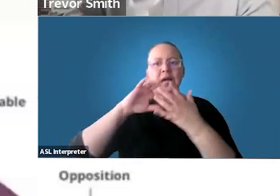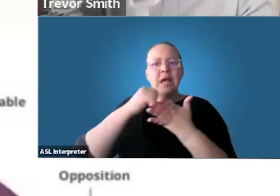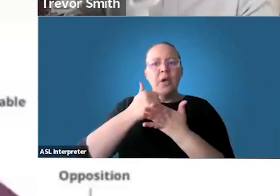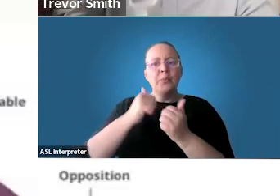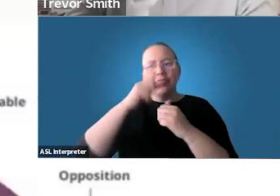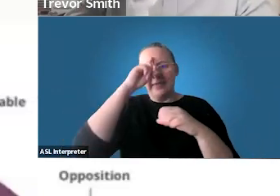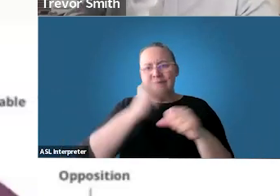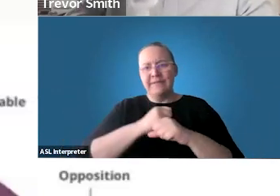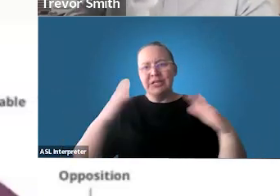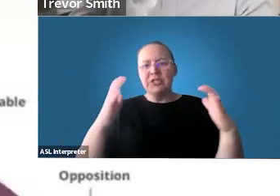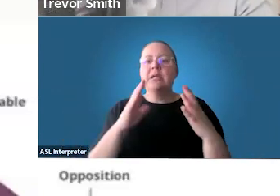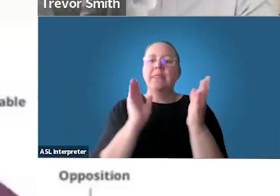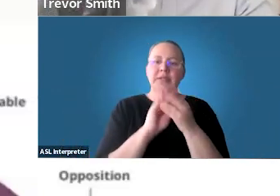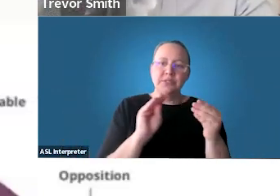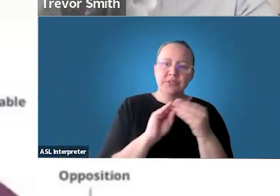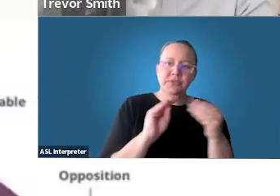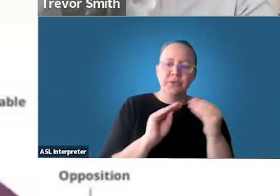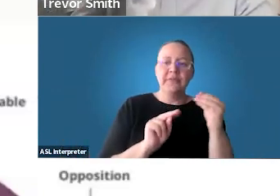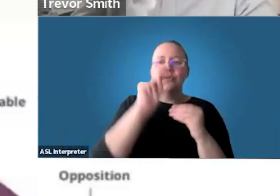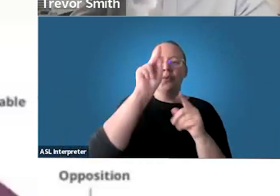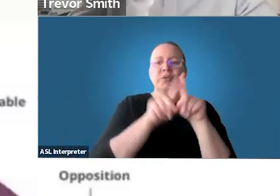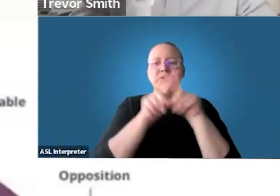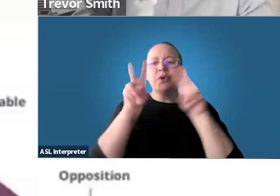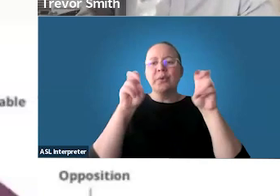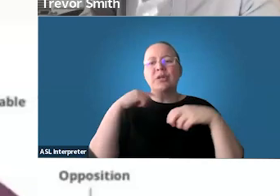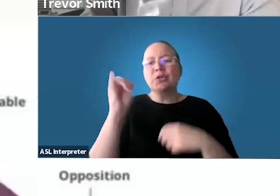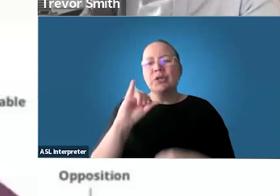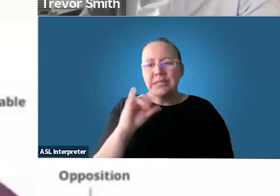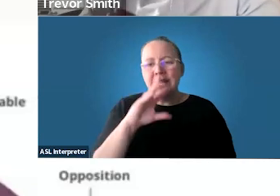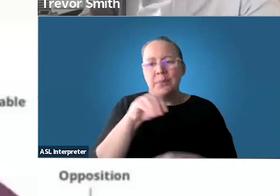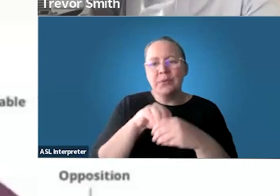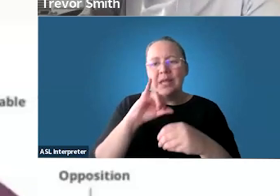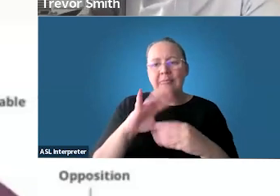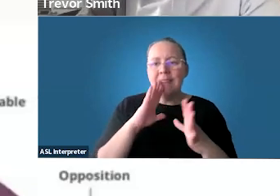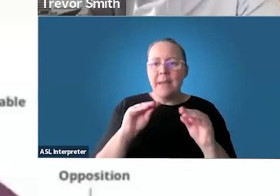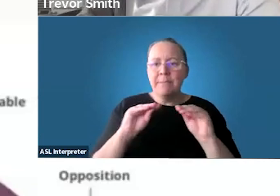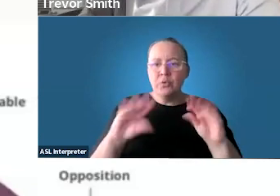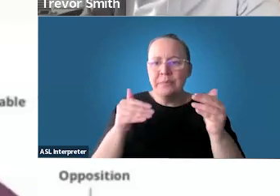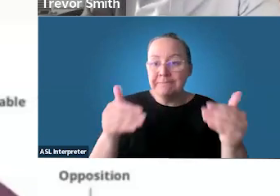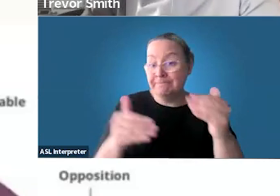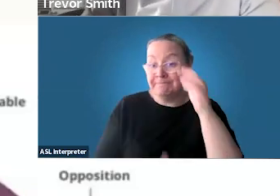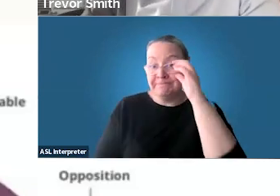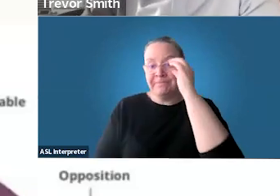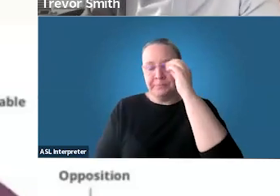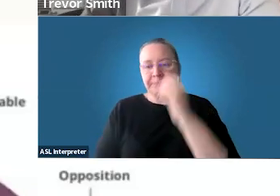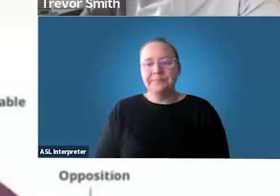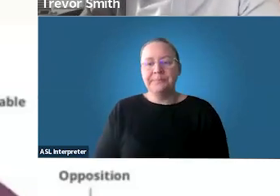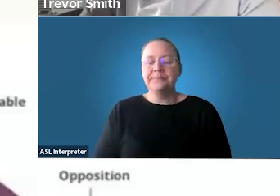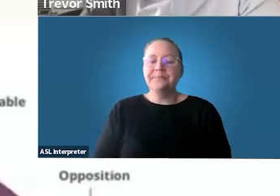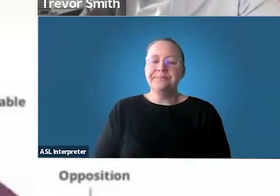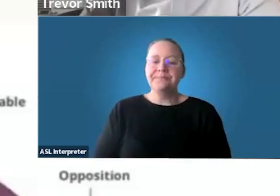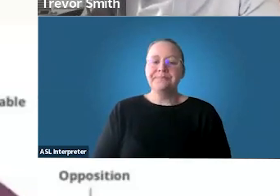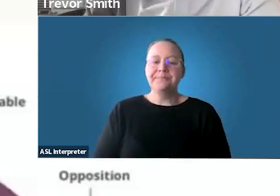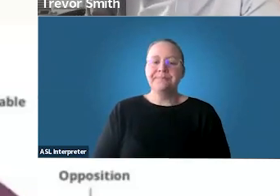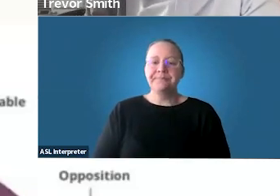vision, the narrative North Star, which we'll get to on like what that means, and participating in the movement. And we also see the last